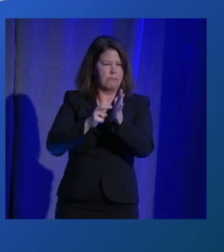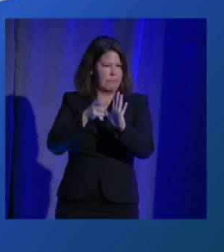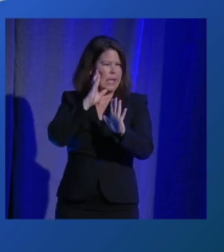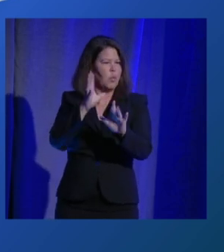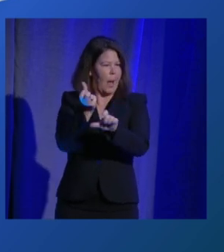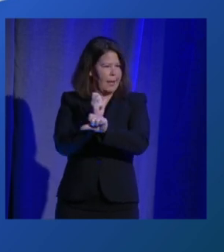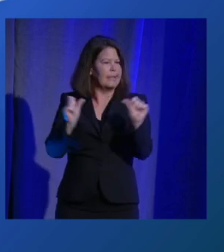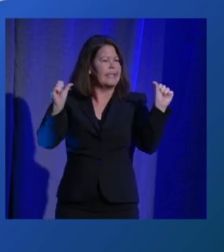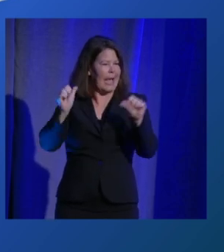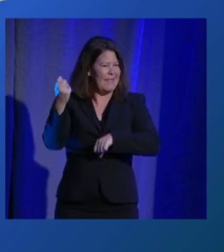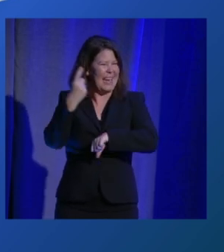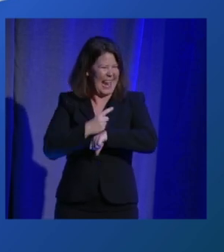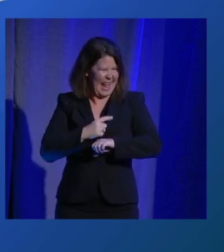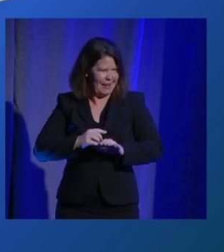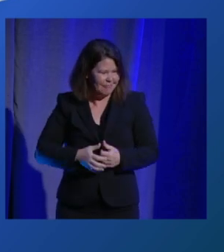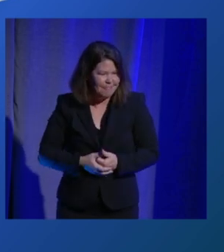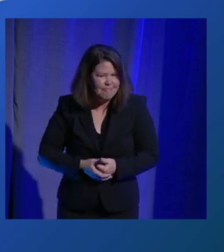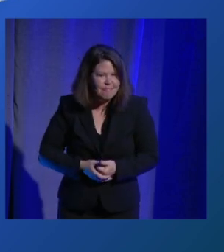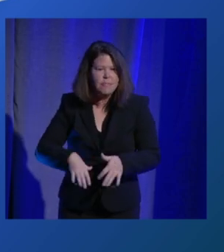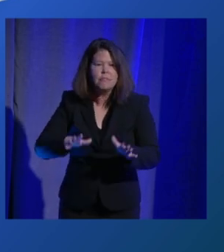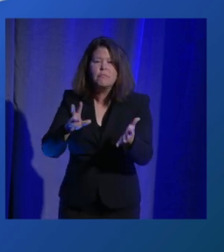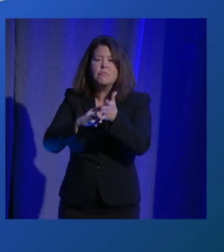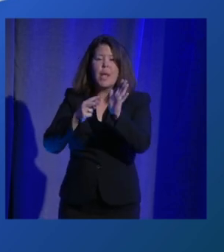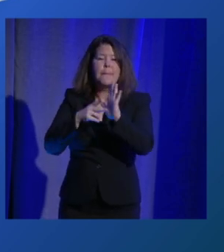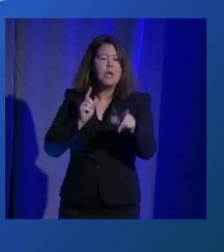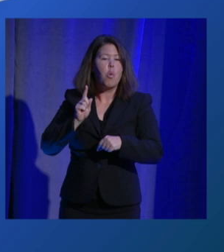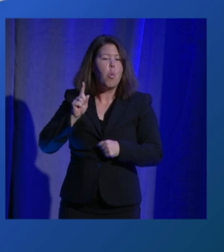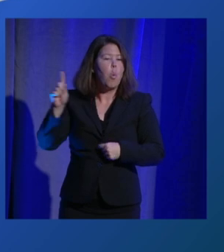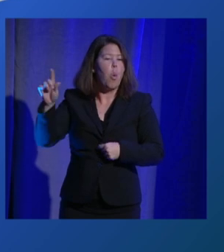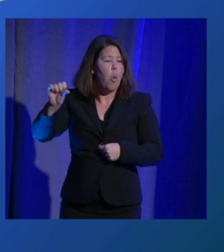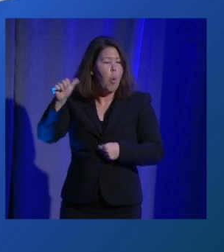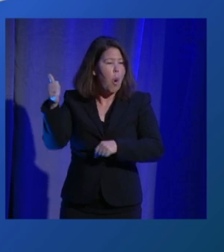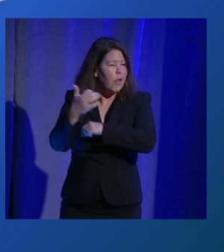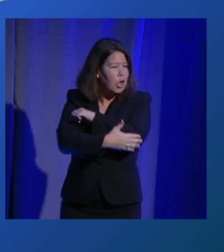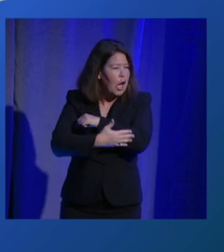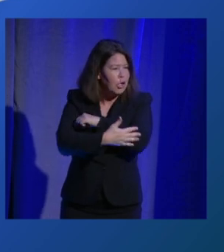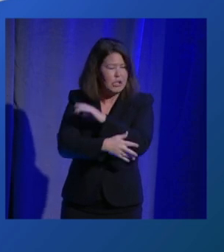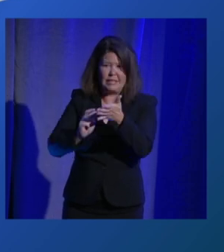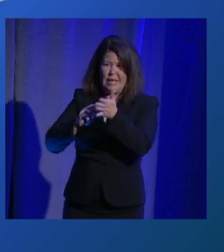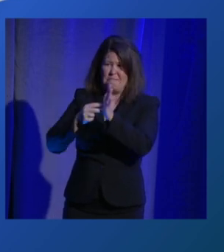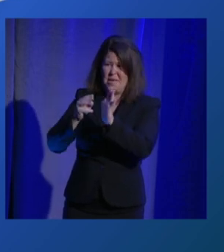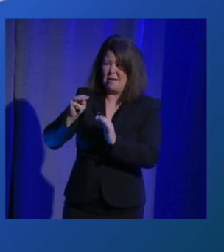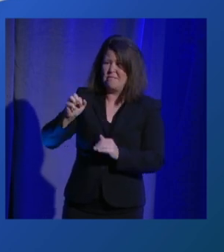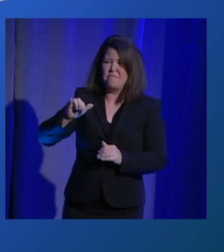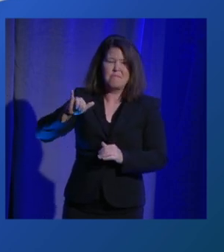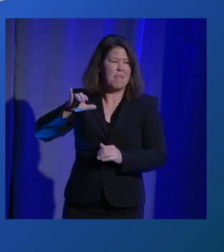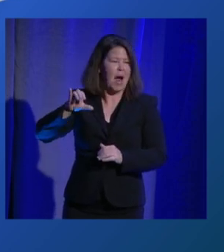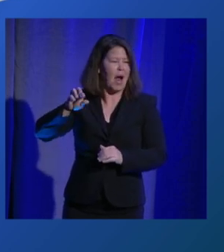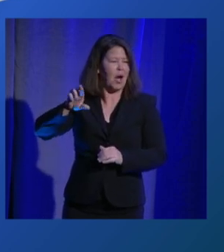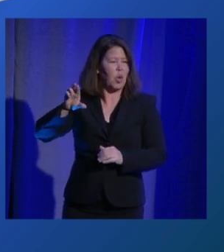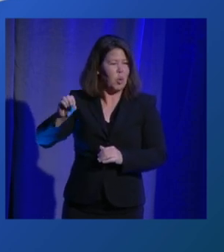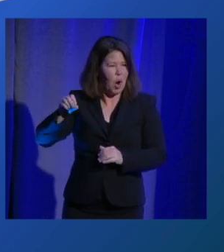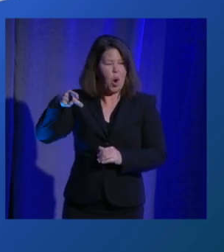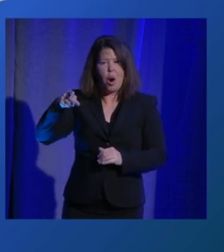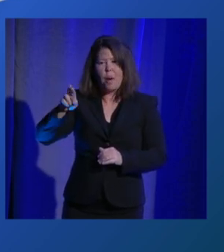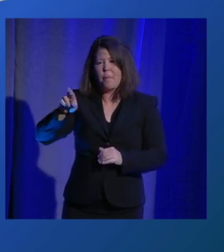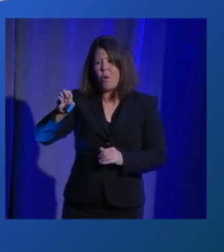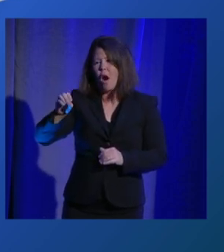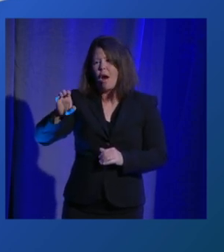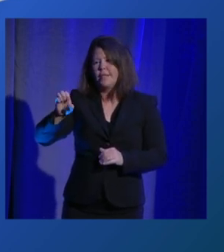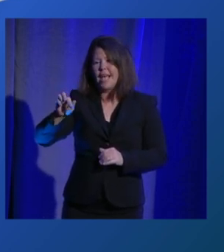of microprocessors to be shipped out overseas is because the fundamental understanding is that